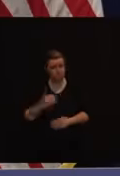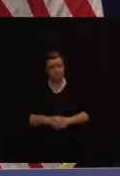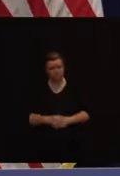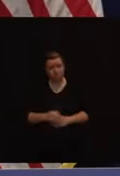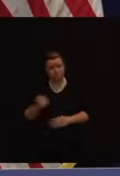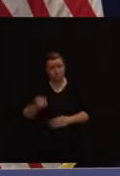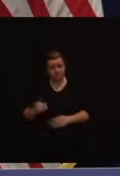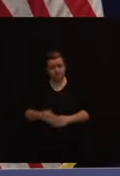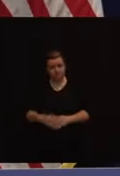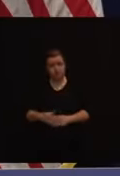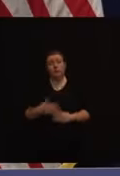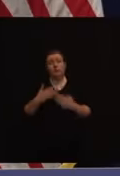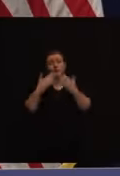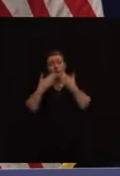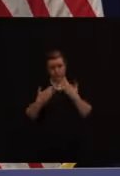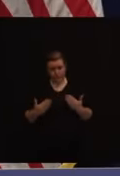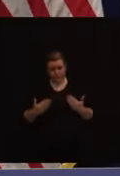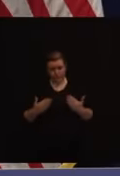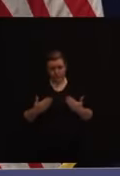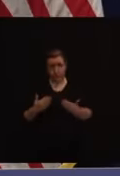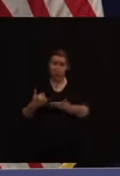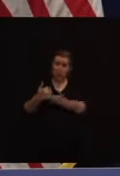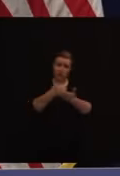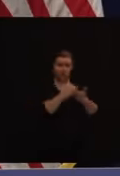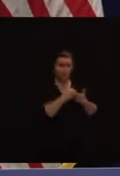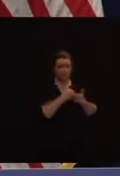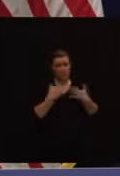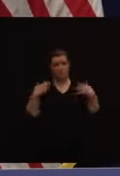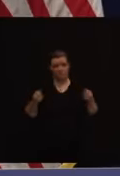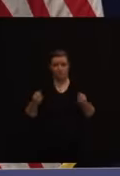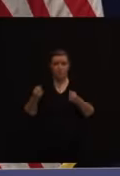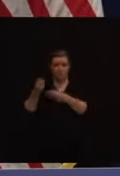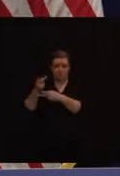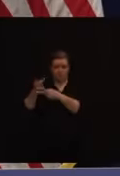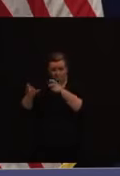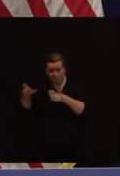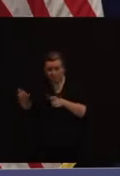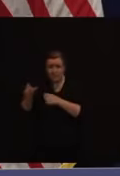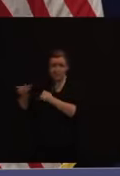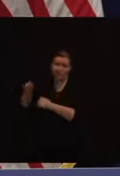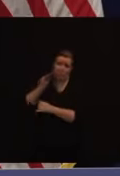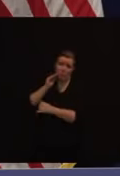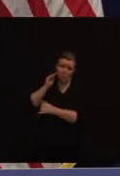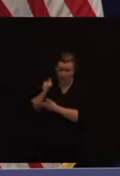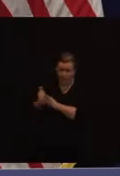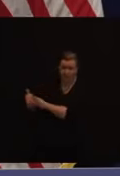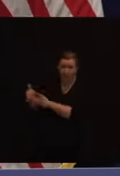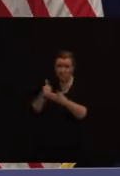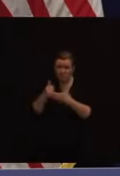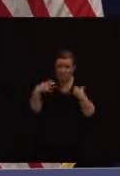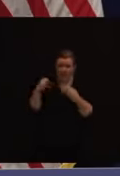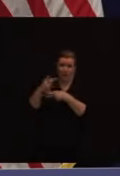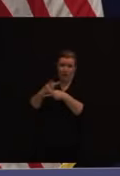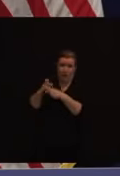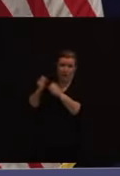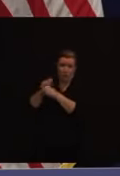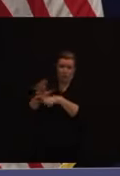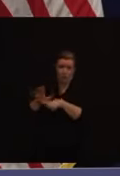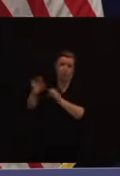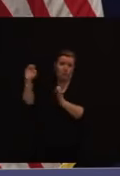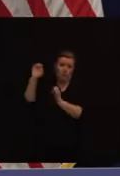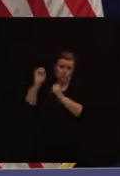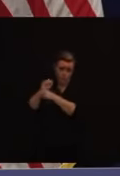directly to our healthcare system being able to sustain itself in this crisis. This is a big